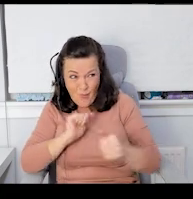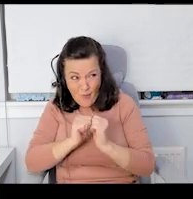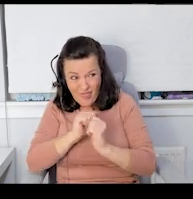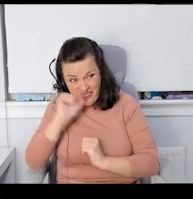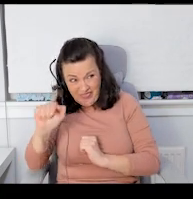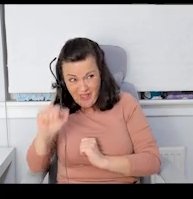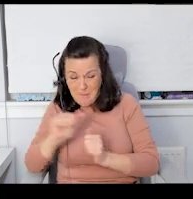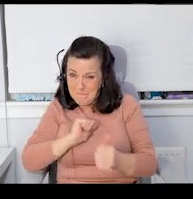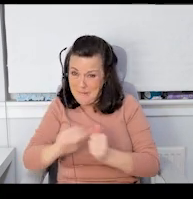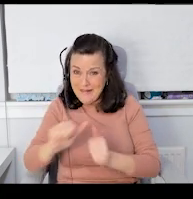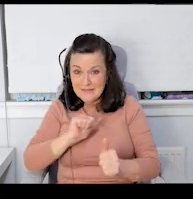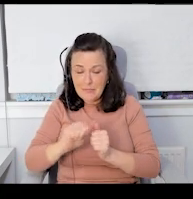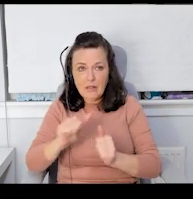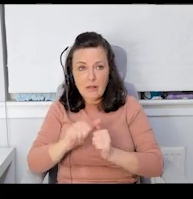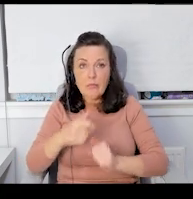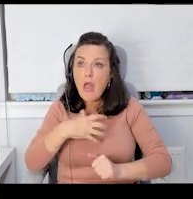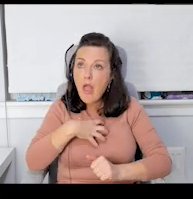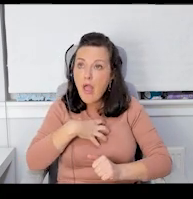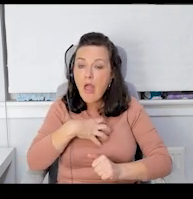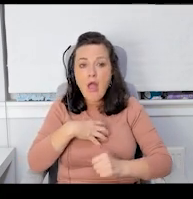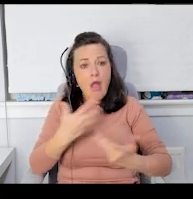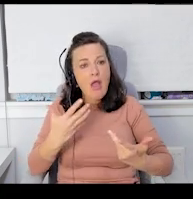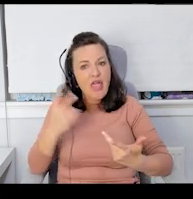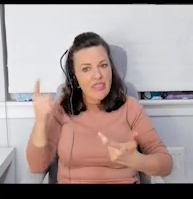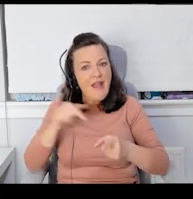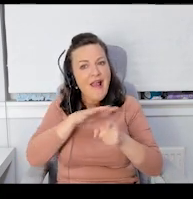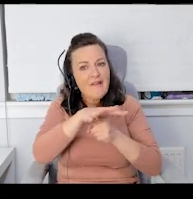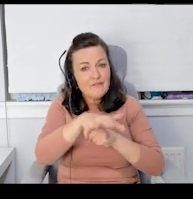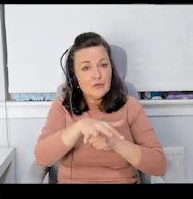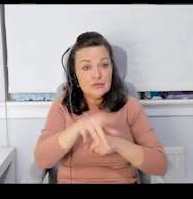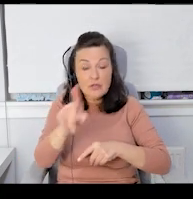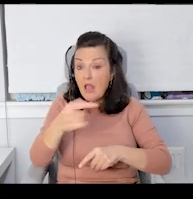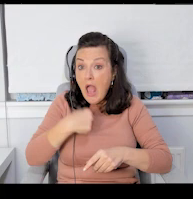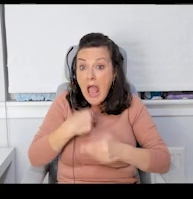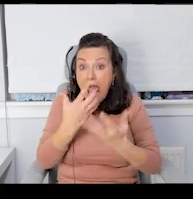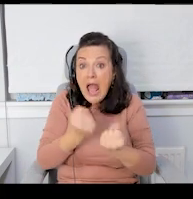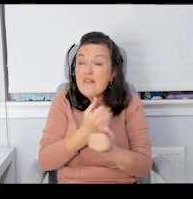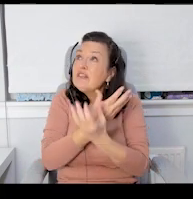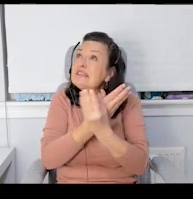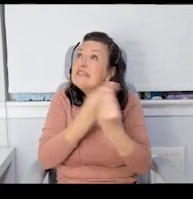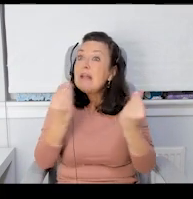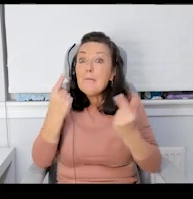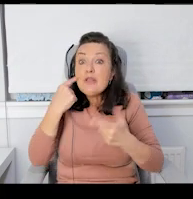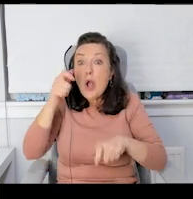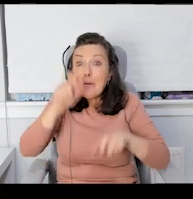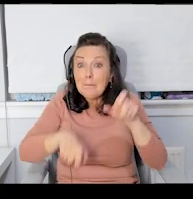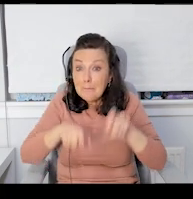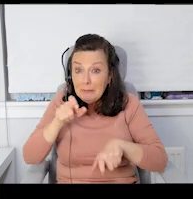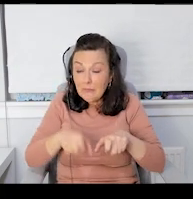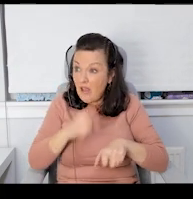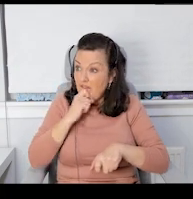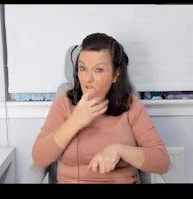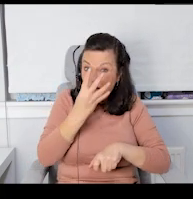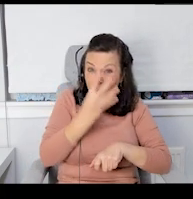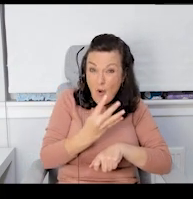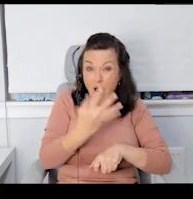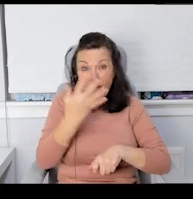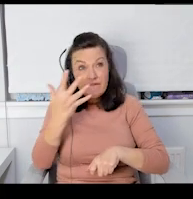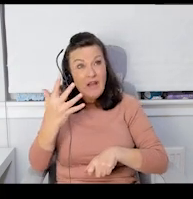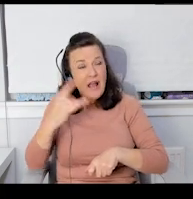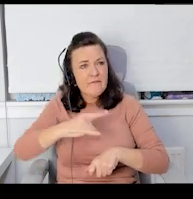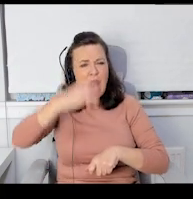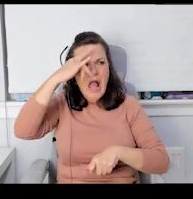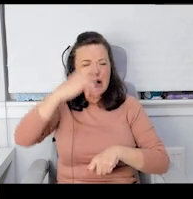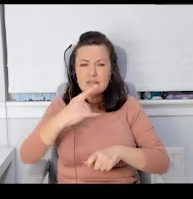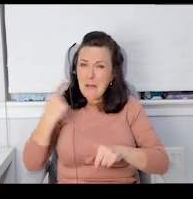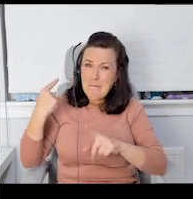university access. We've got a vast range. We've got young people who have got four hires, they do four hires and getting four A's and a foundation apprenticeship in the